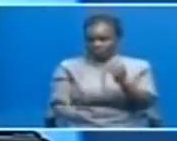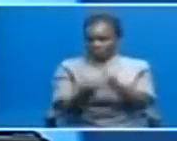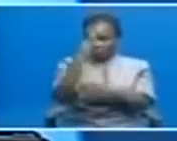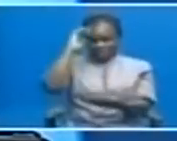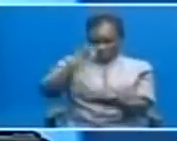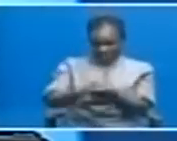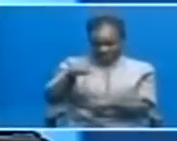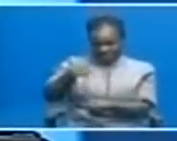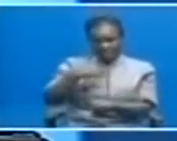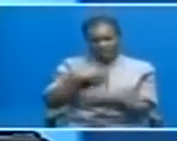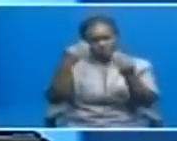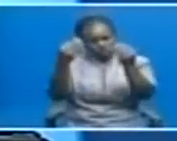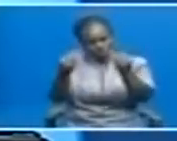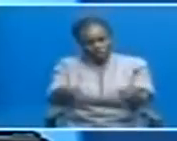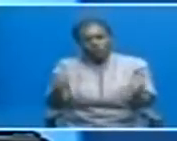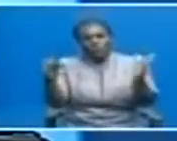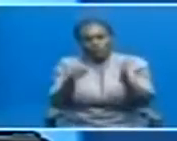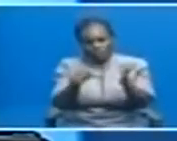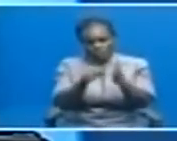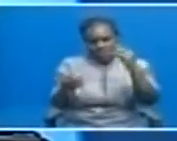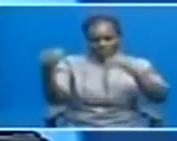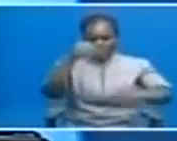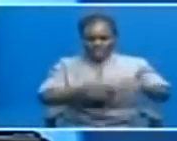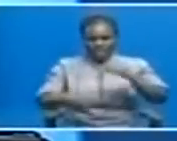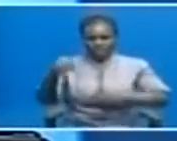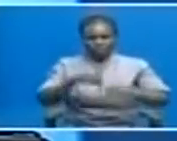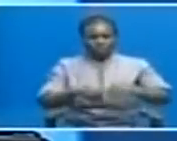believe they have the answer to Kenya's electoral problems.